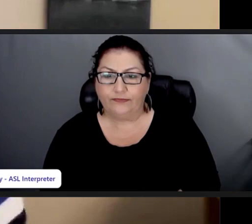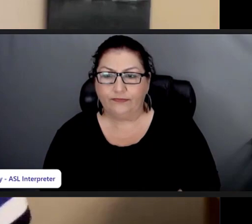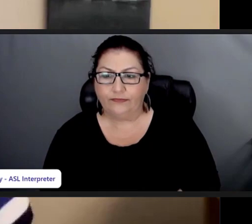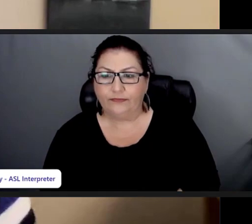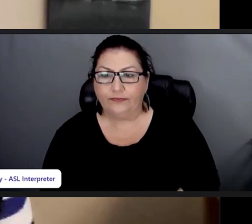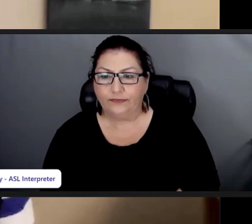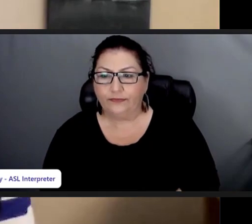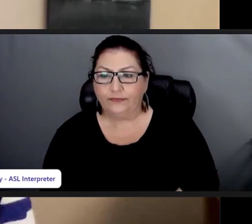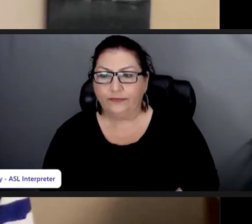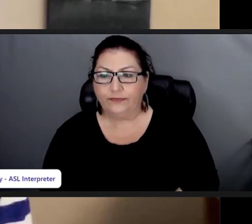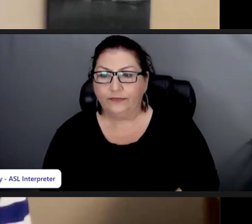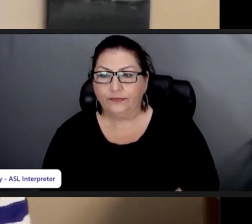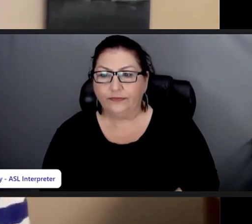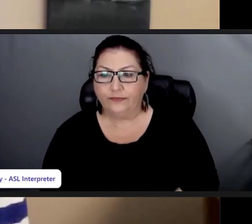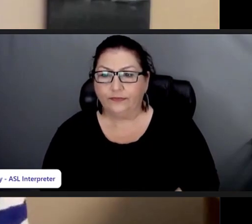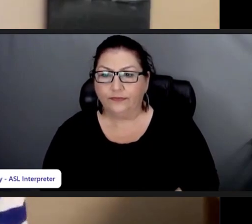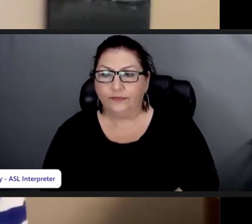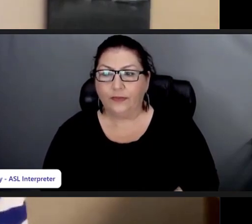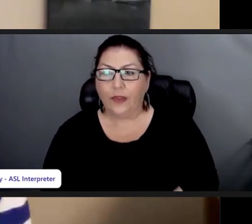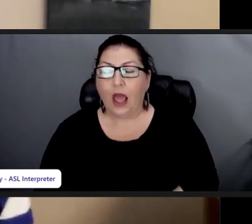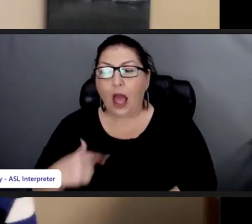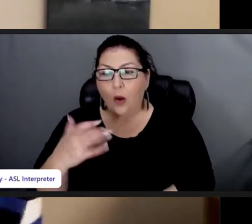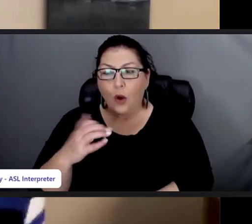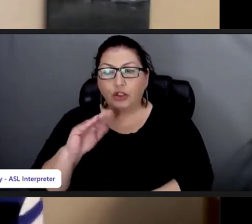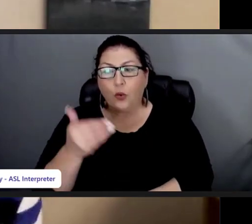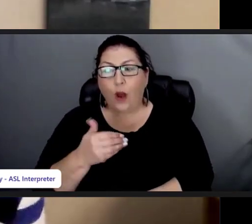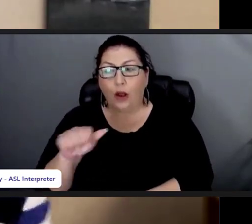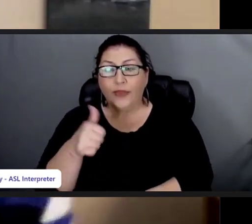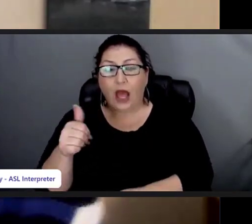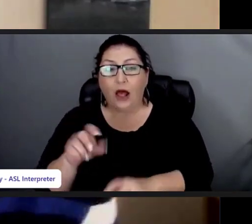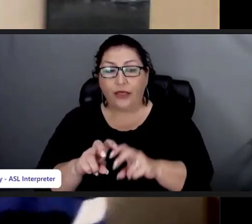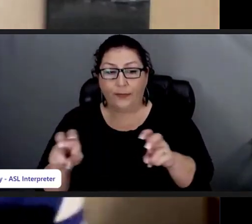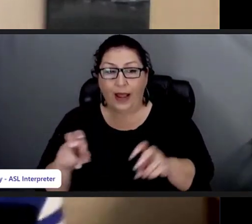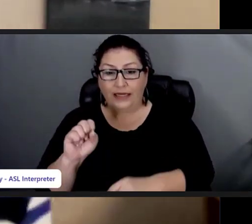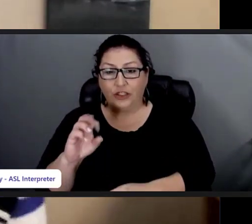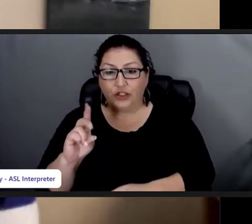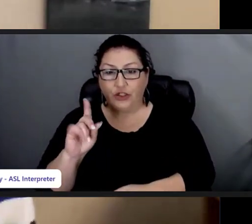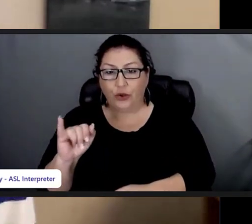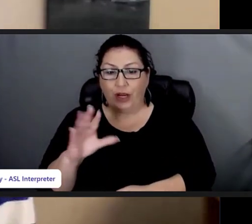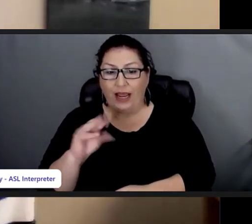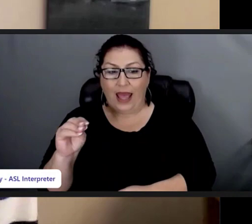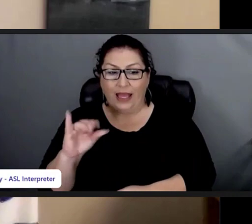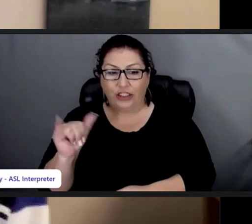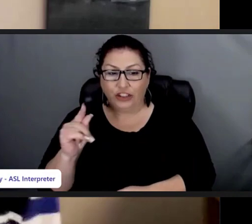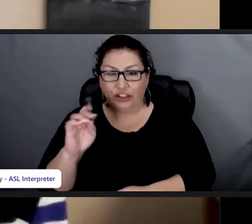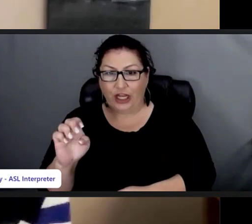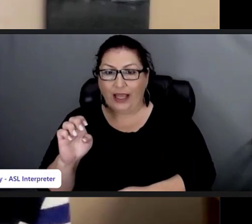I'd like to welcome the other panelists, Sudi and Jake, back to their screens.